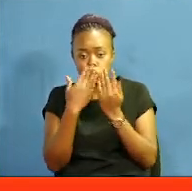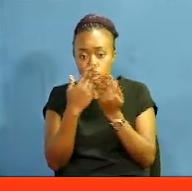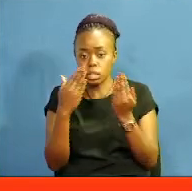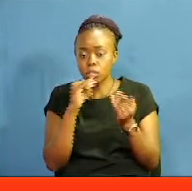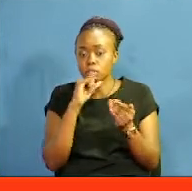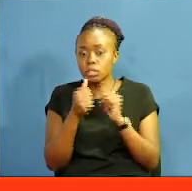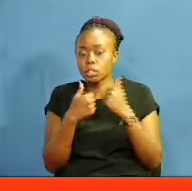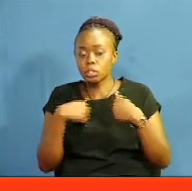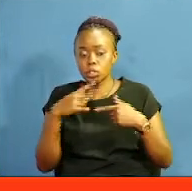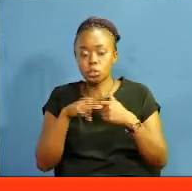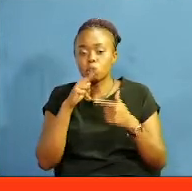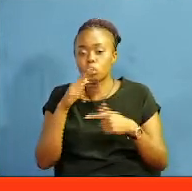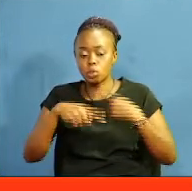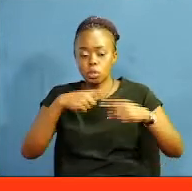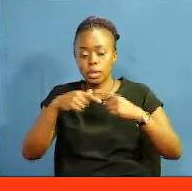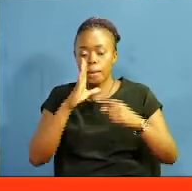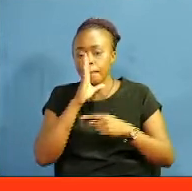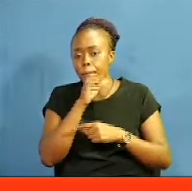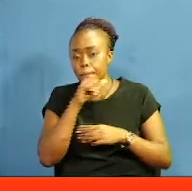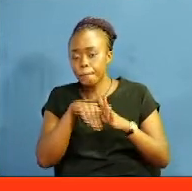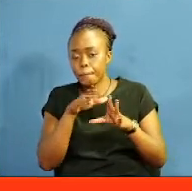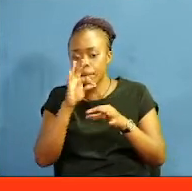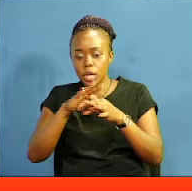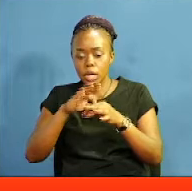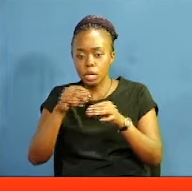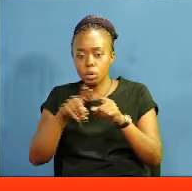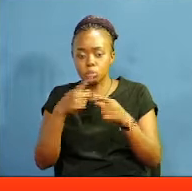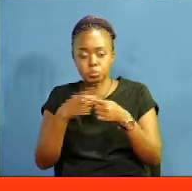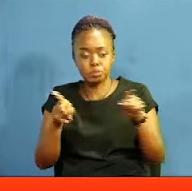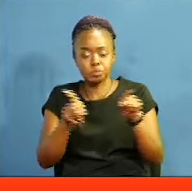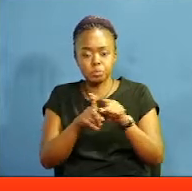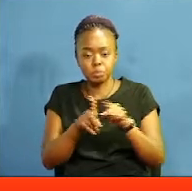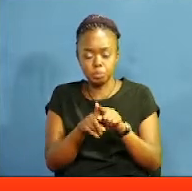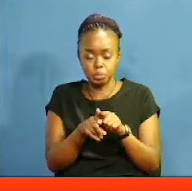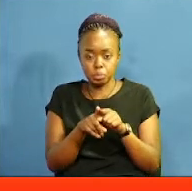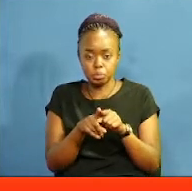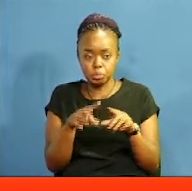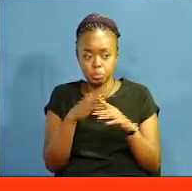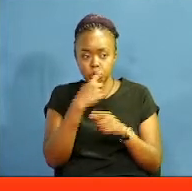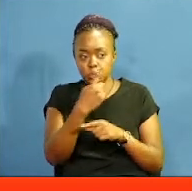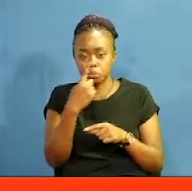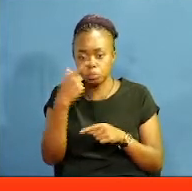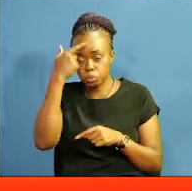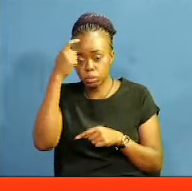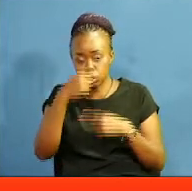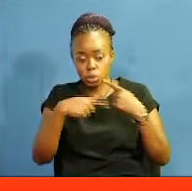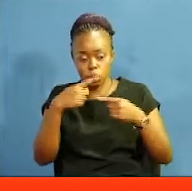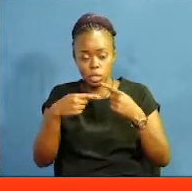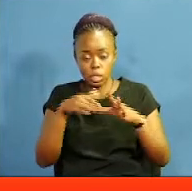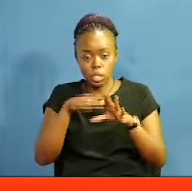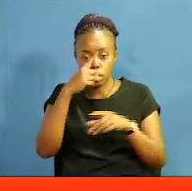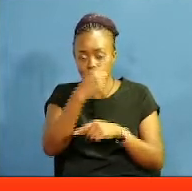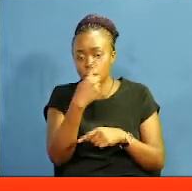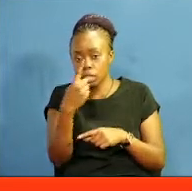thing, essentially, they are not going to end up in the ballot as a pack, but as individuals, because when you look in